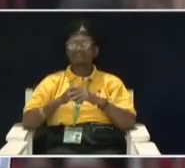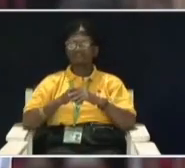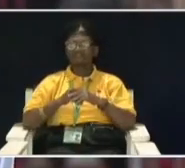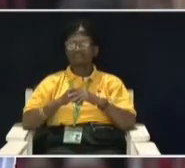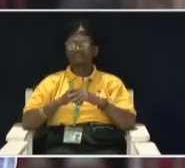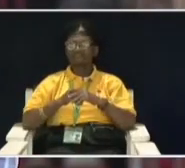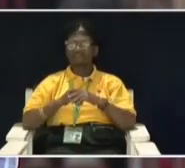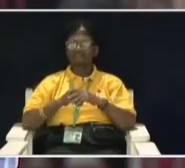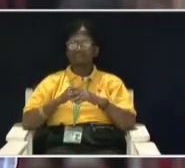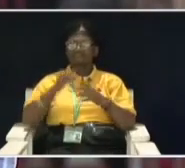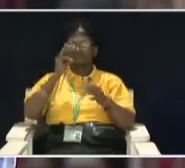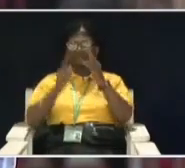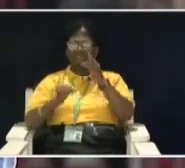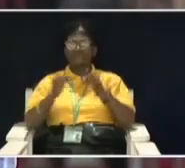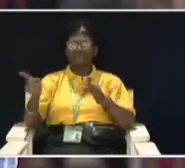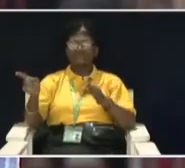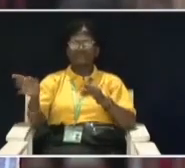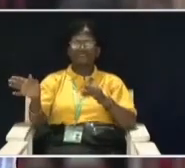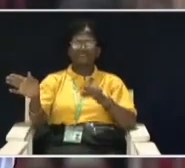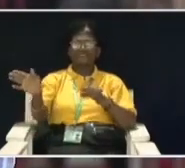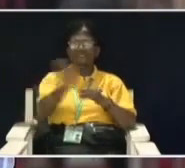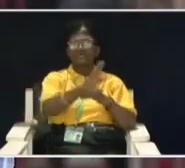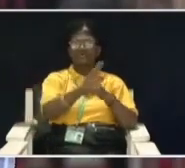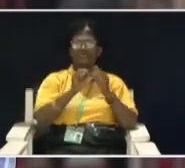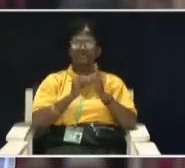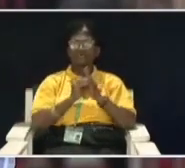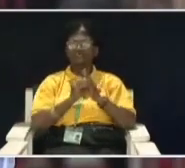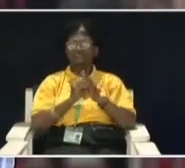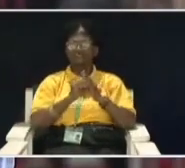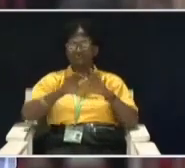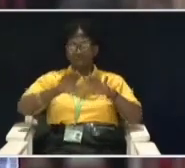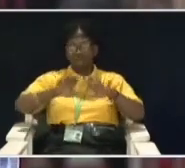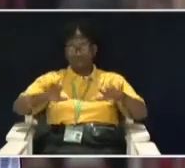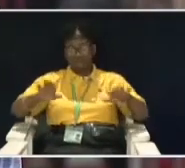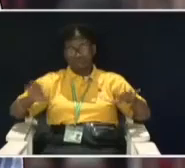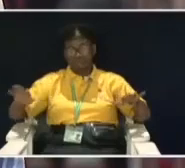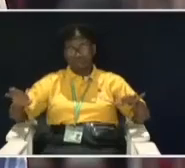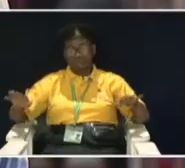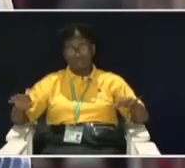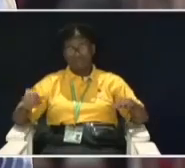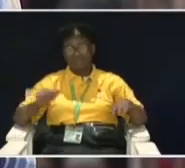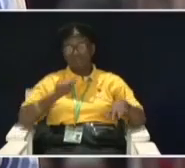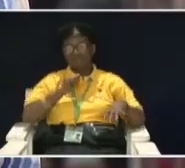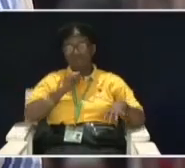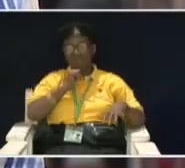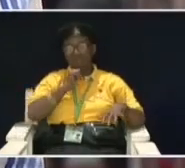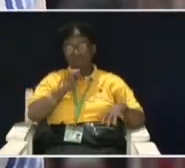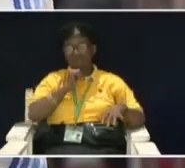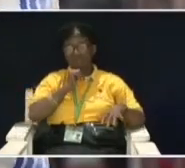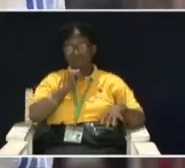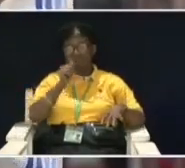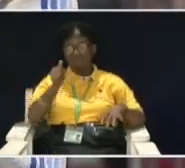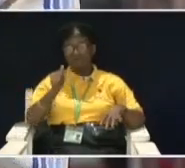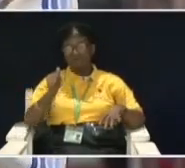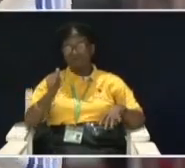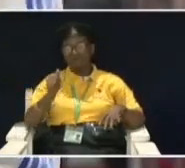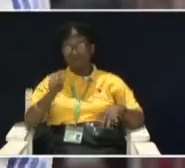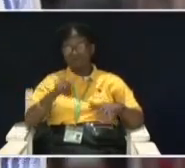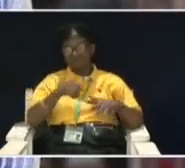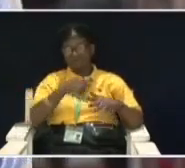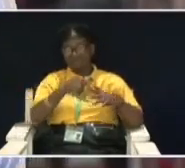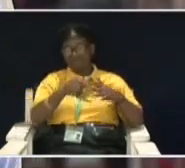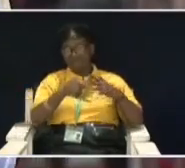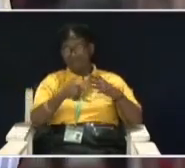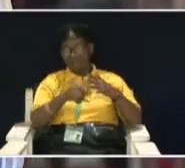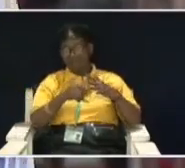And if your own children are not among, your own thanksgiving will be an act of faith,